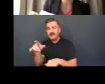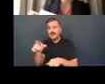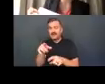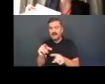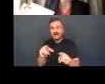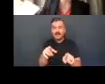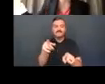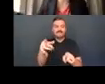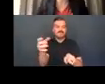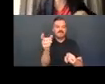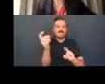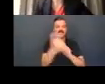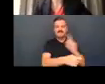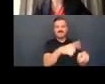them.